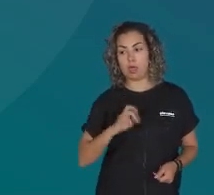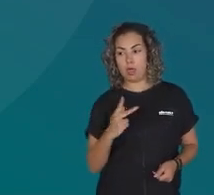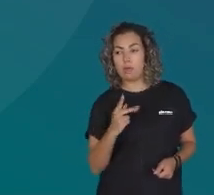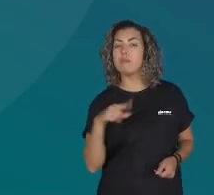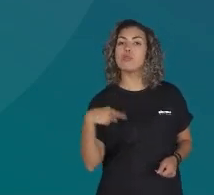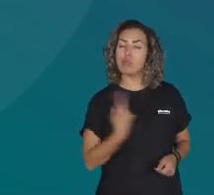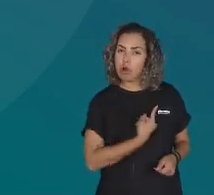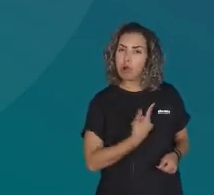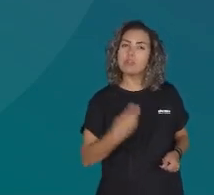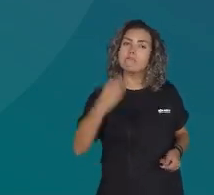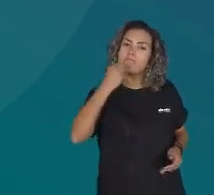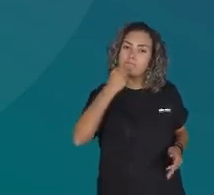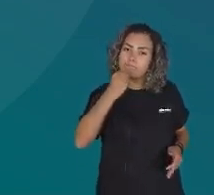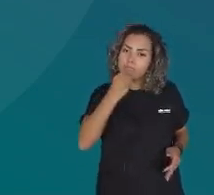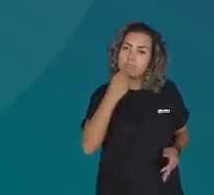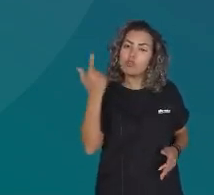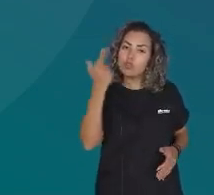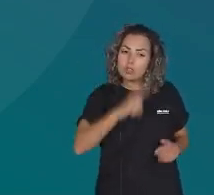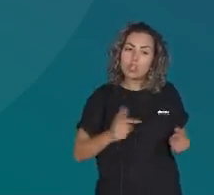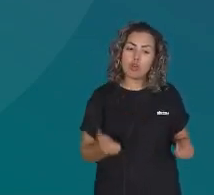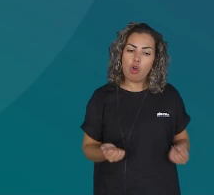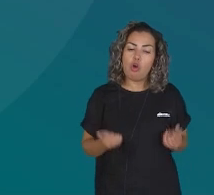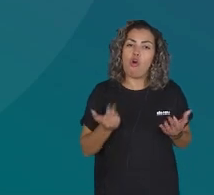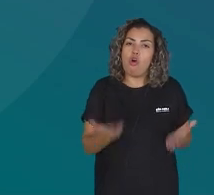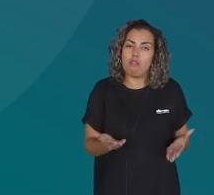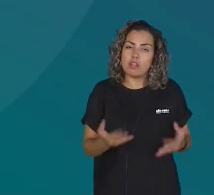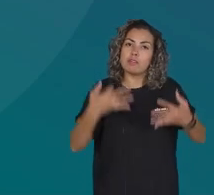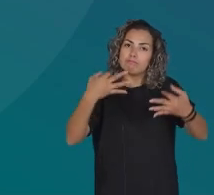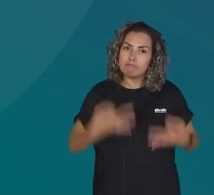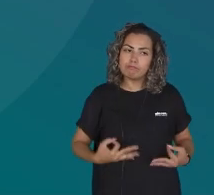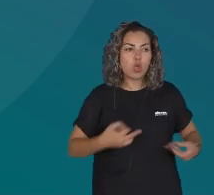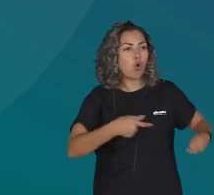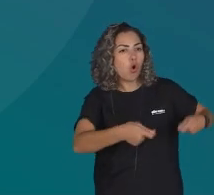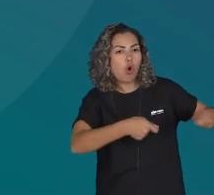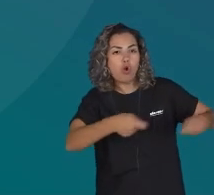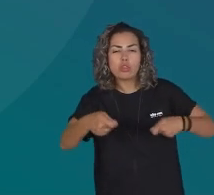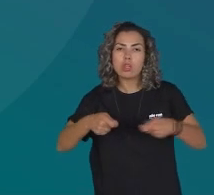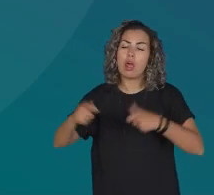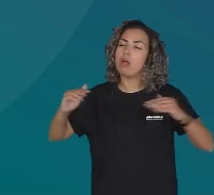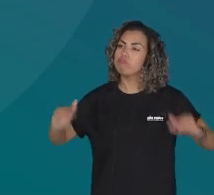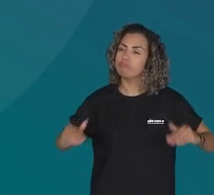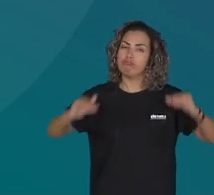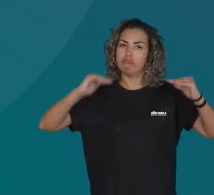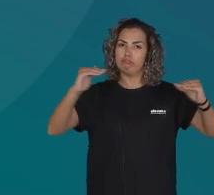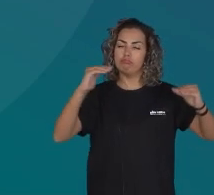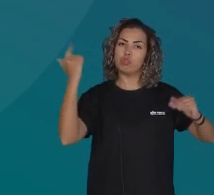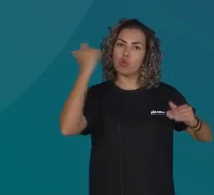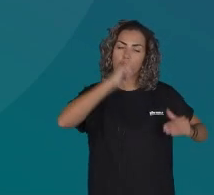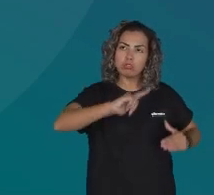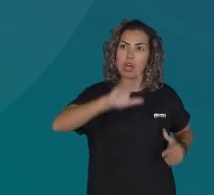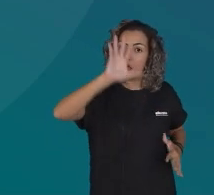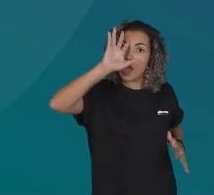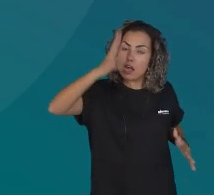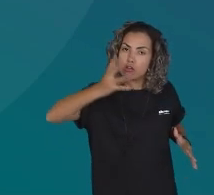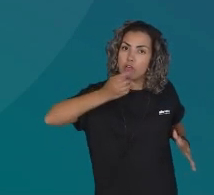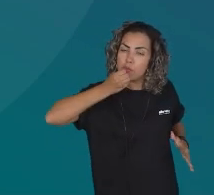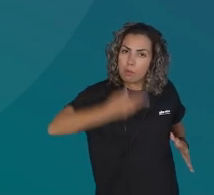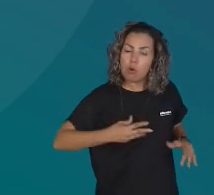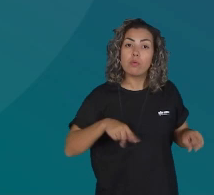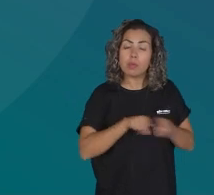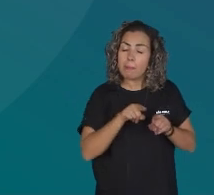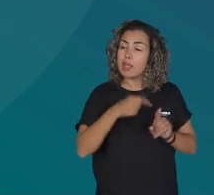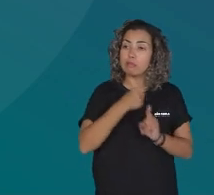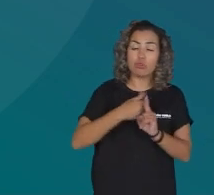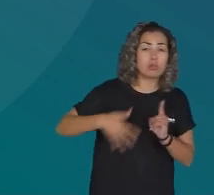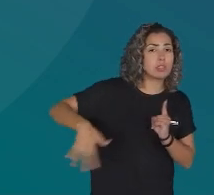that using this multi-level governance approach and the whole of society approach, we actually addressing all